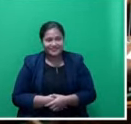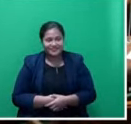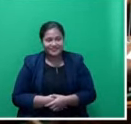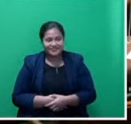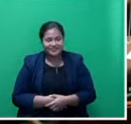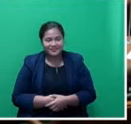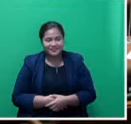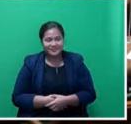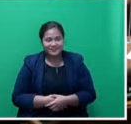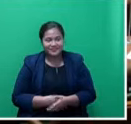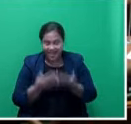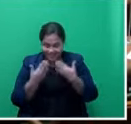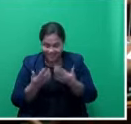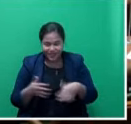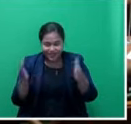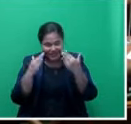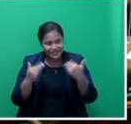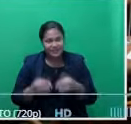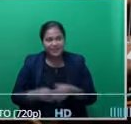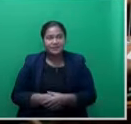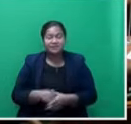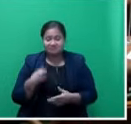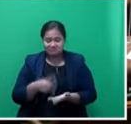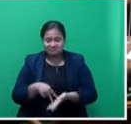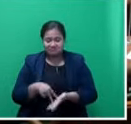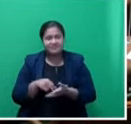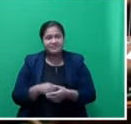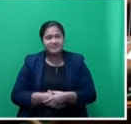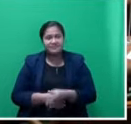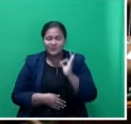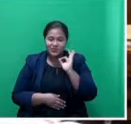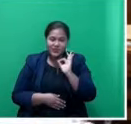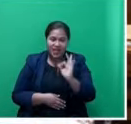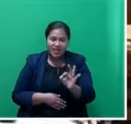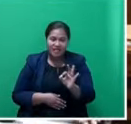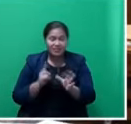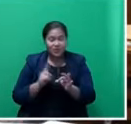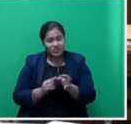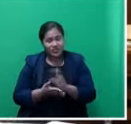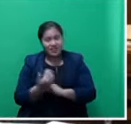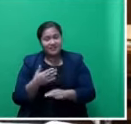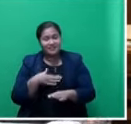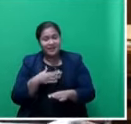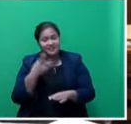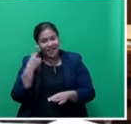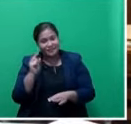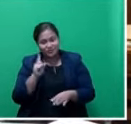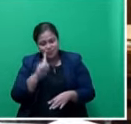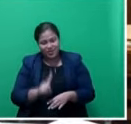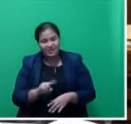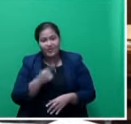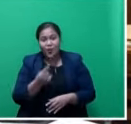Thank you, Mr. Speaker, sir. I rise to ask question under my name in today's order paper, 10